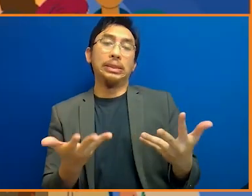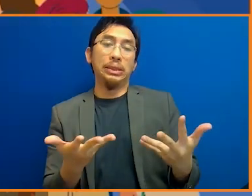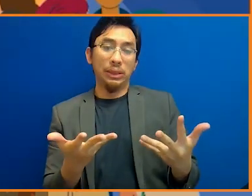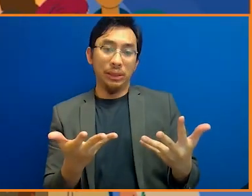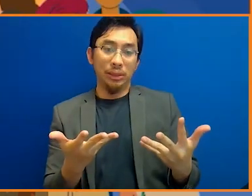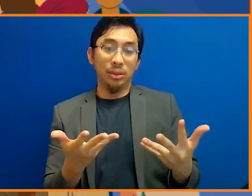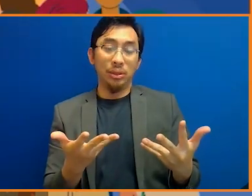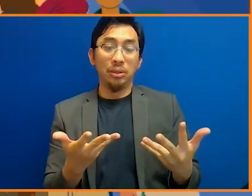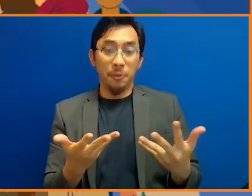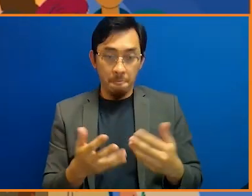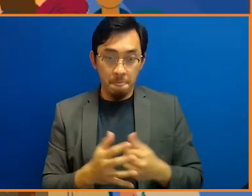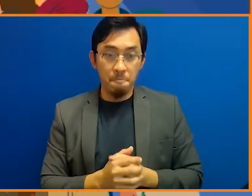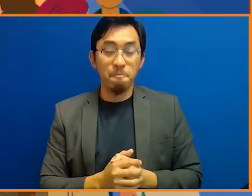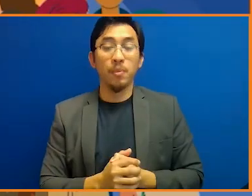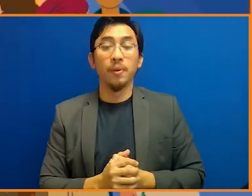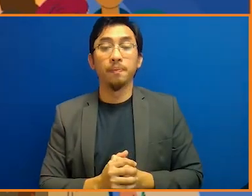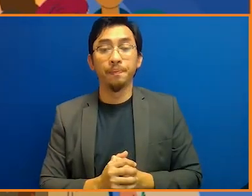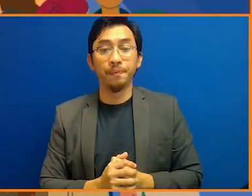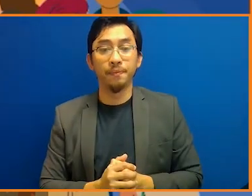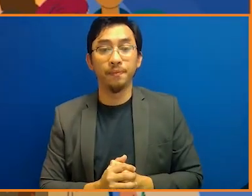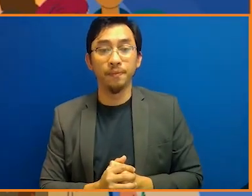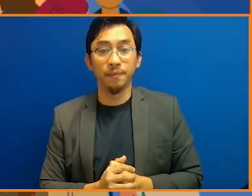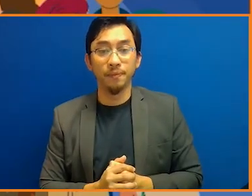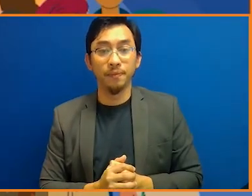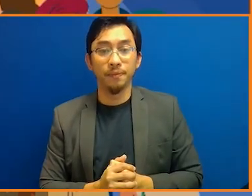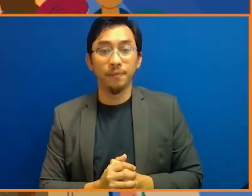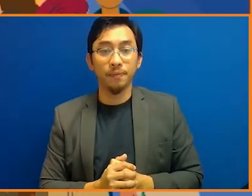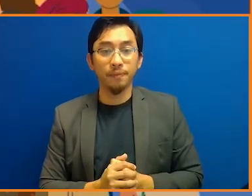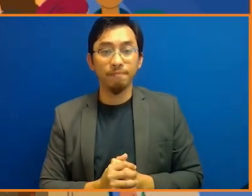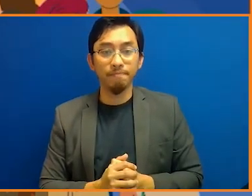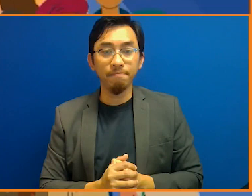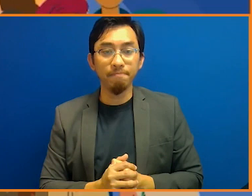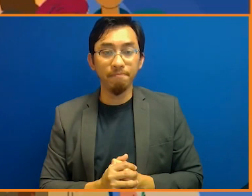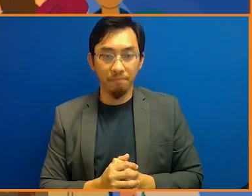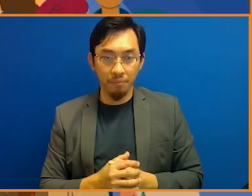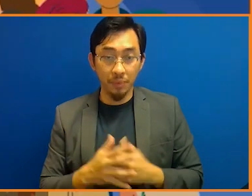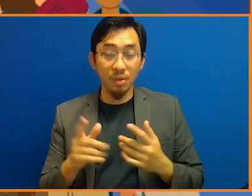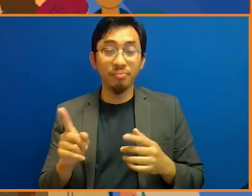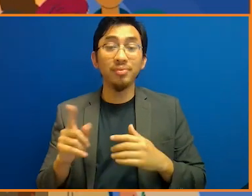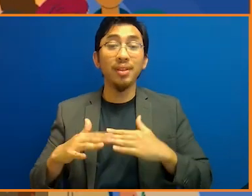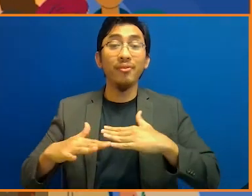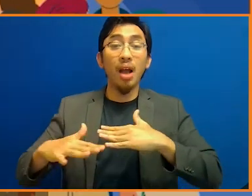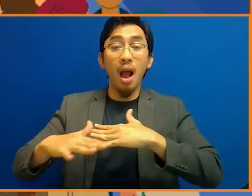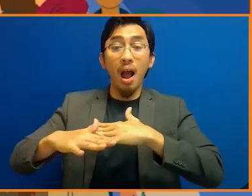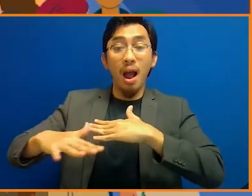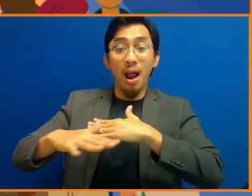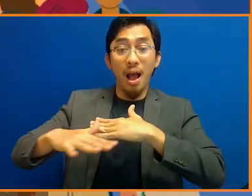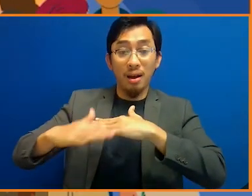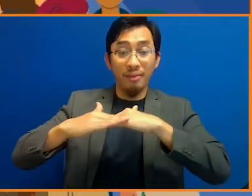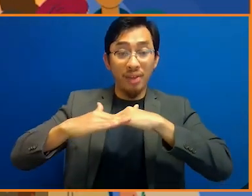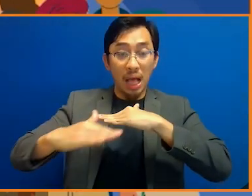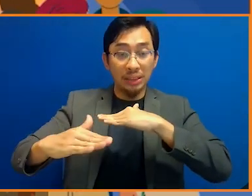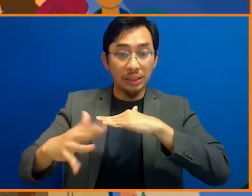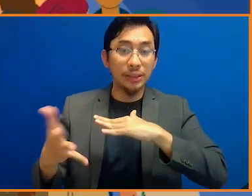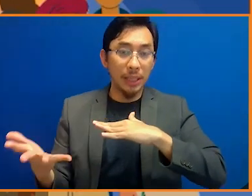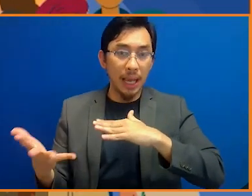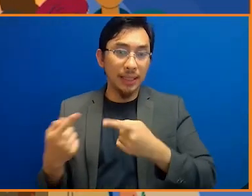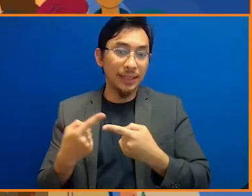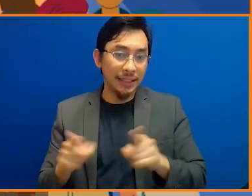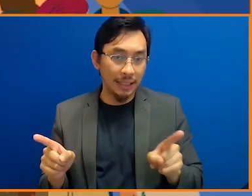move to this area, or public area like this, or increase the land elevation